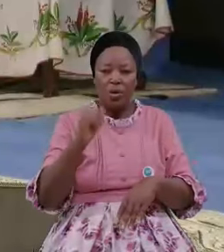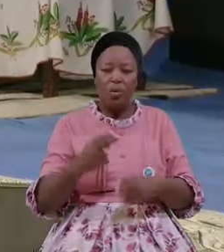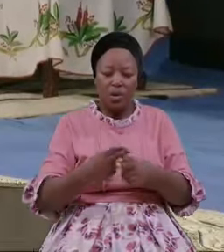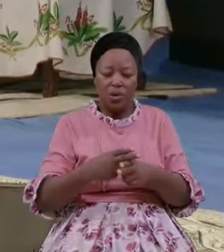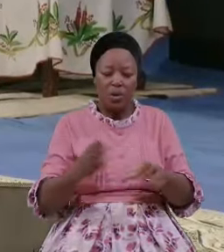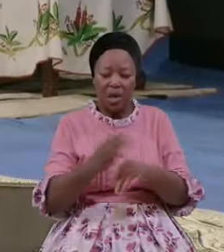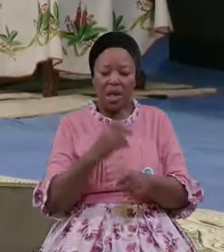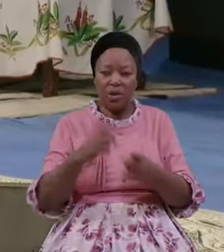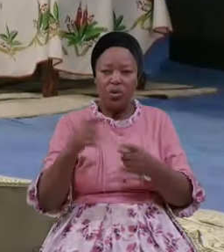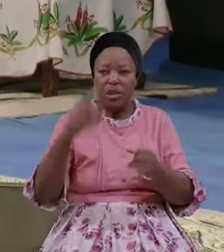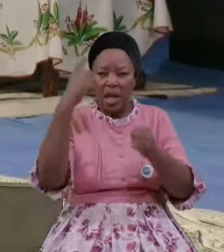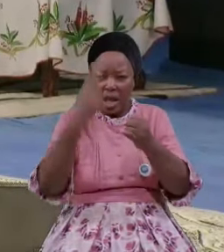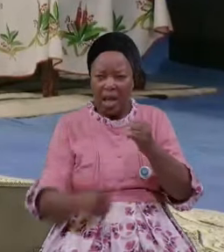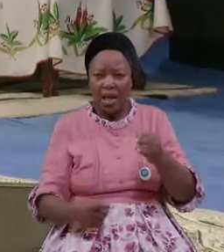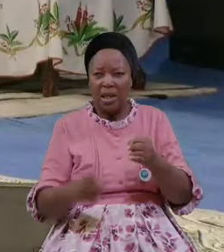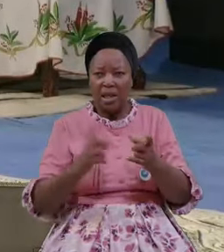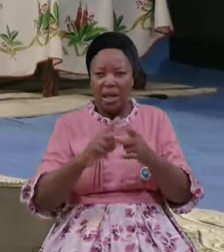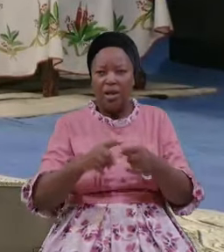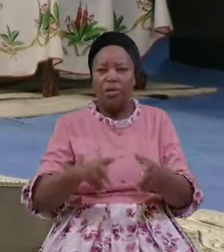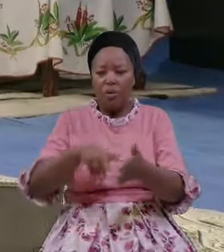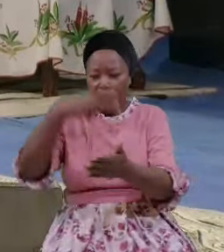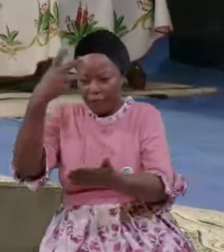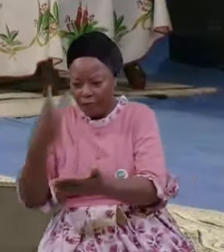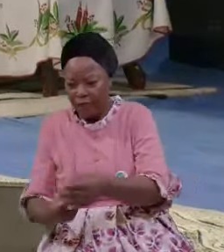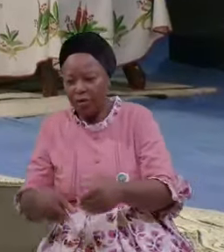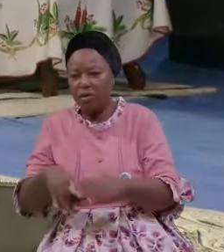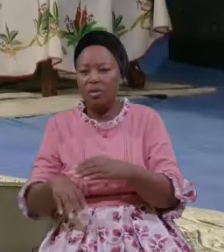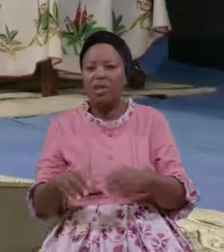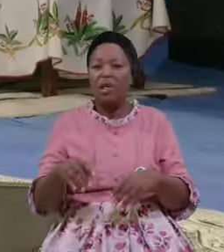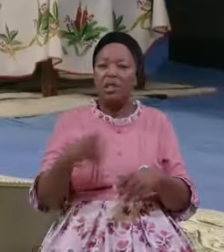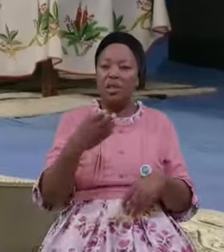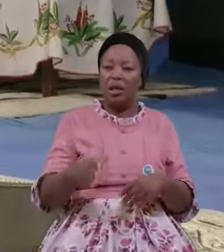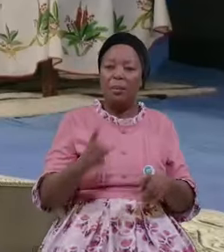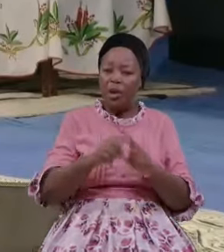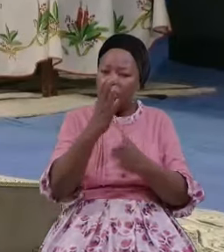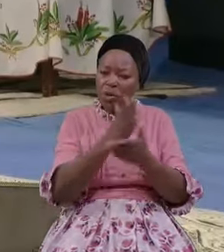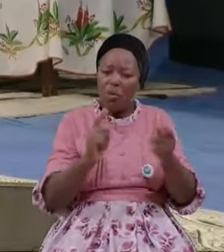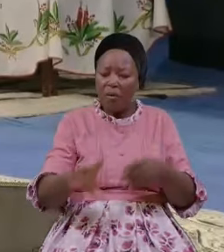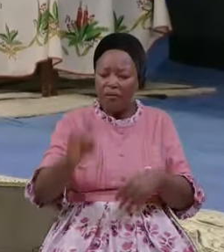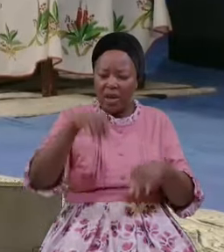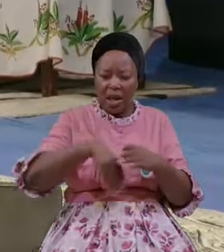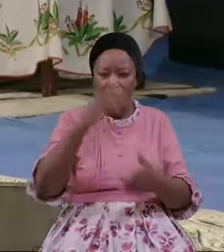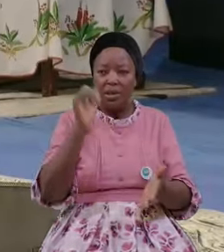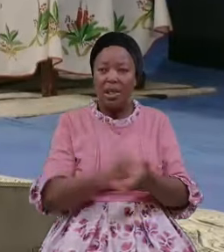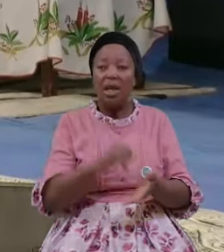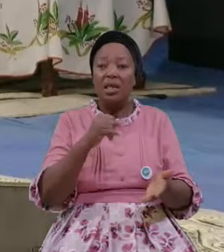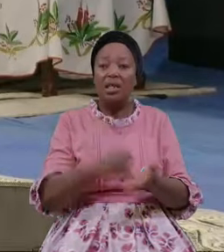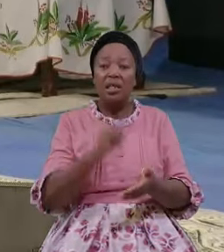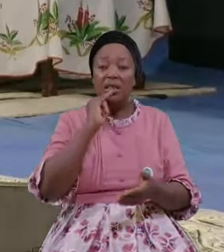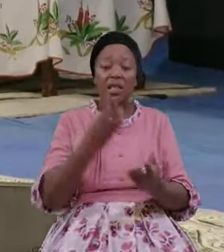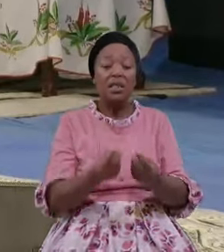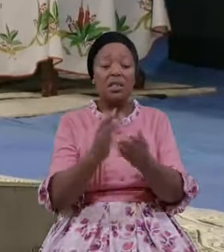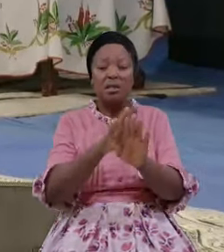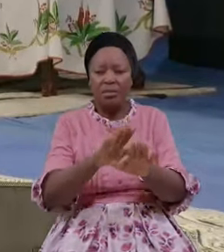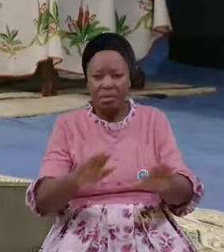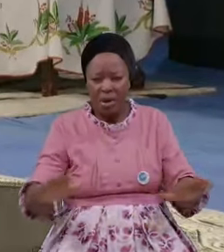edge and you fall over the cliff. But somebody discovered it is round. It's a